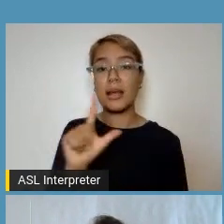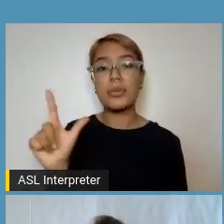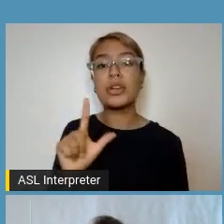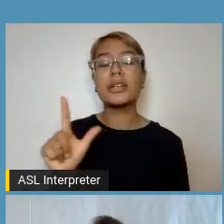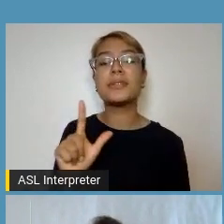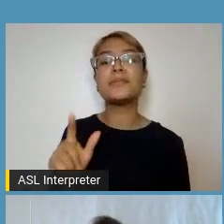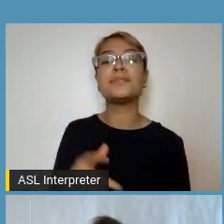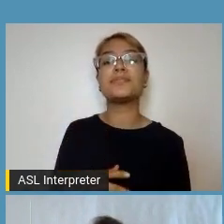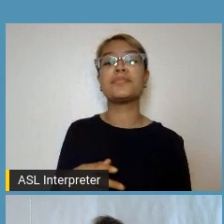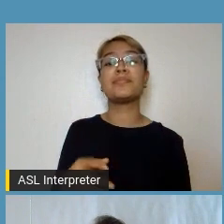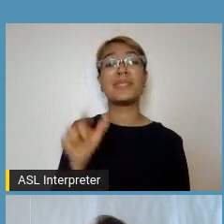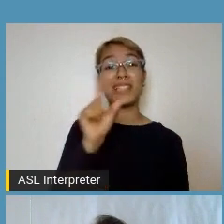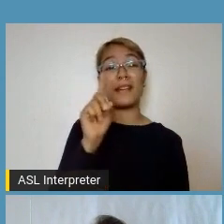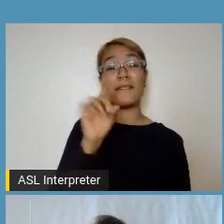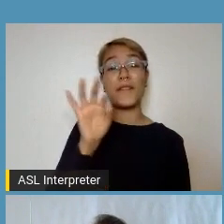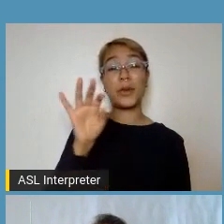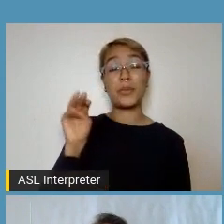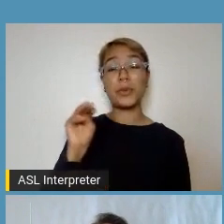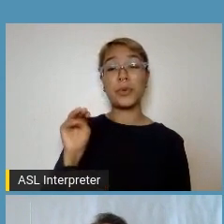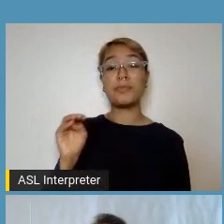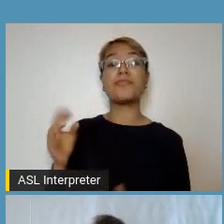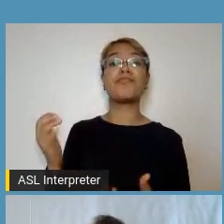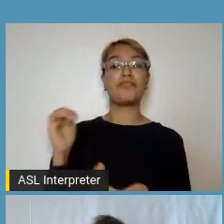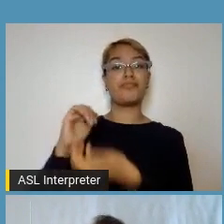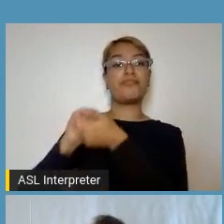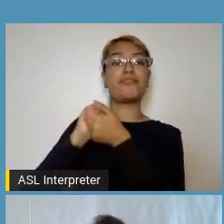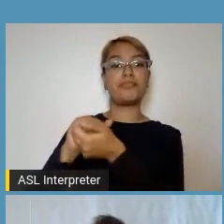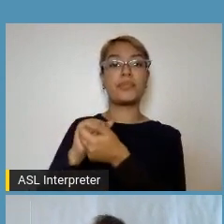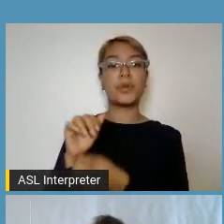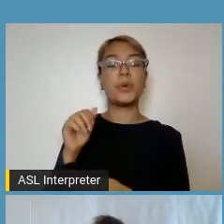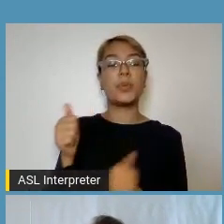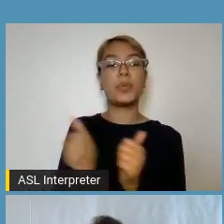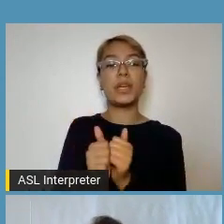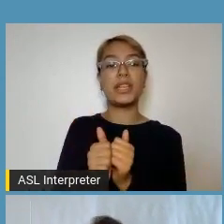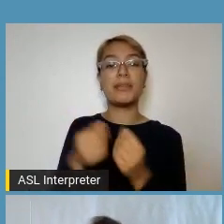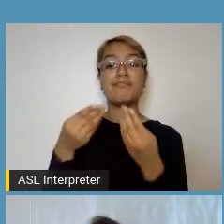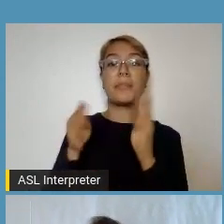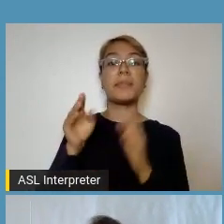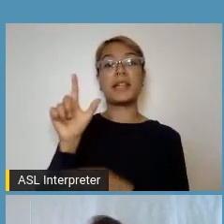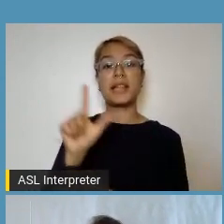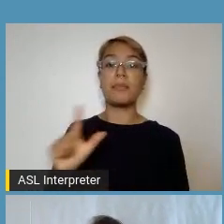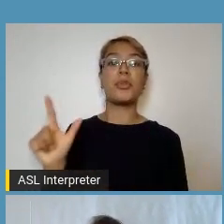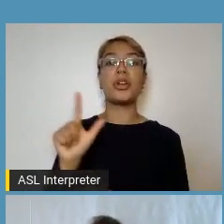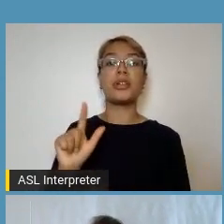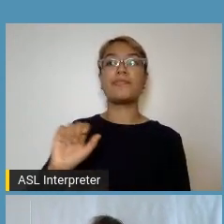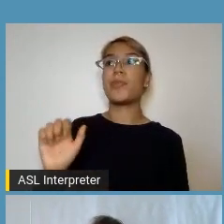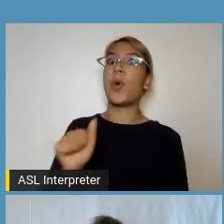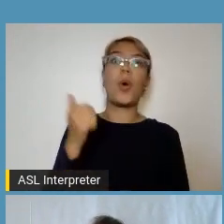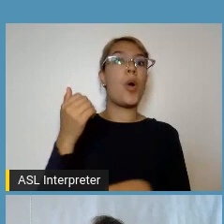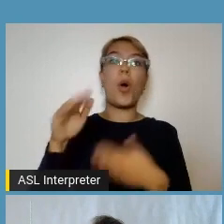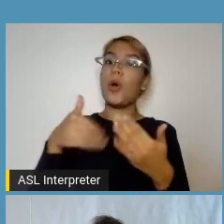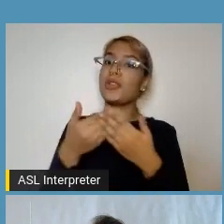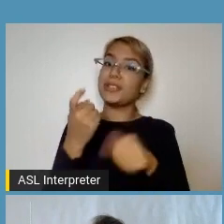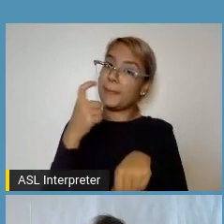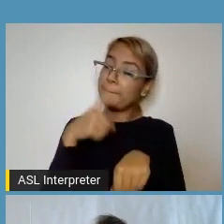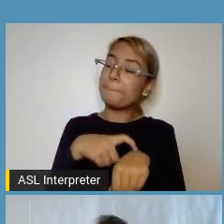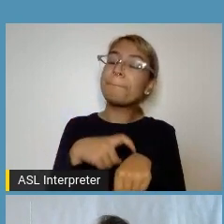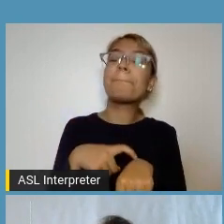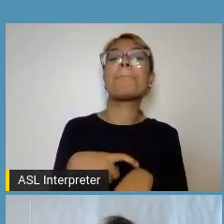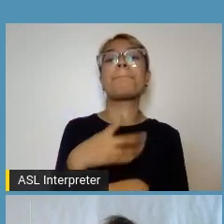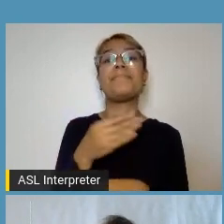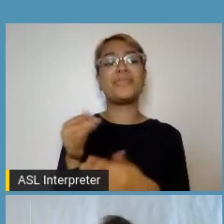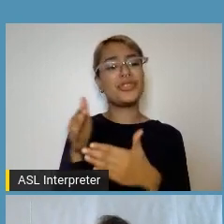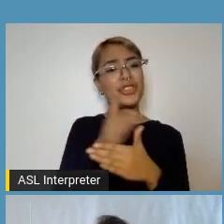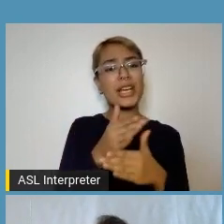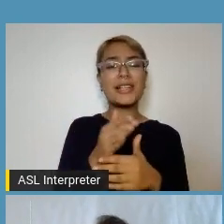Farmhouse Museum partners with the Inwood branch of the New York Public Library on virtual programming all the time, and they share